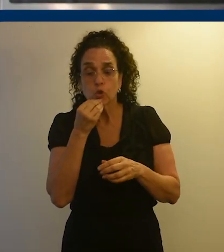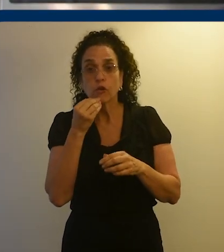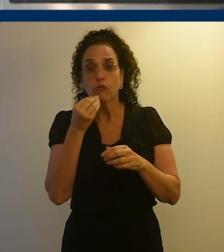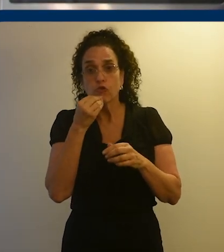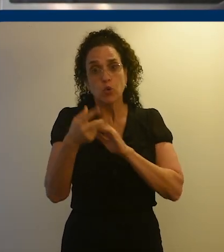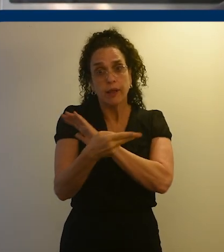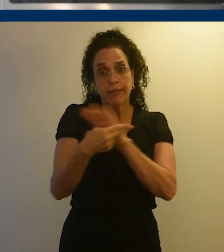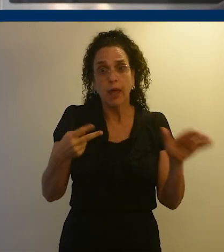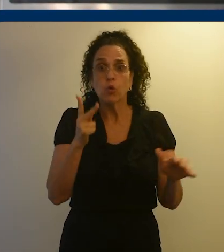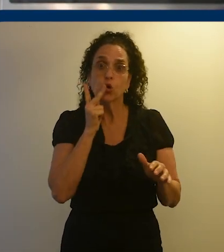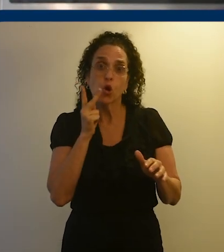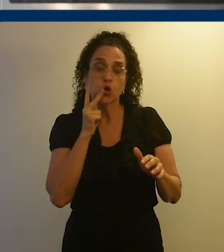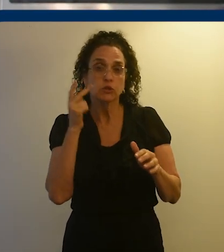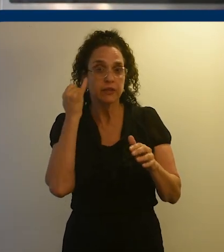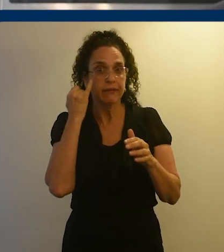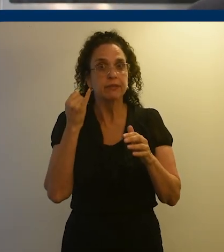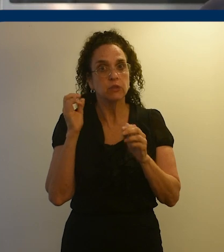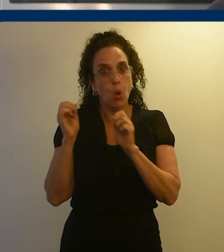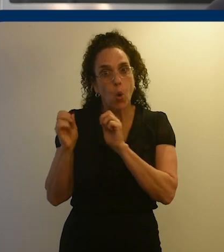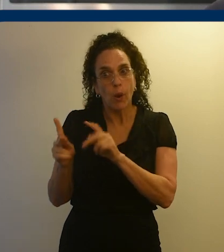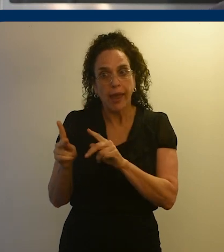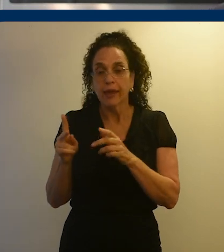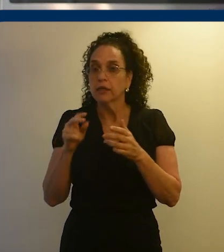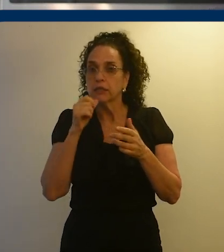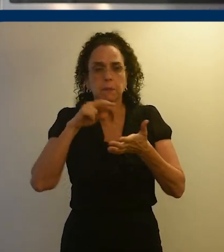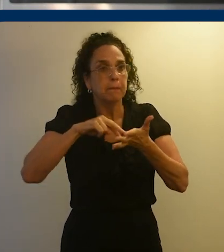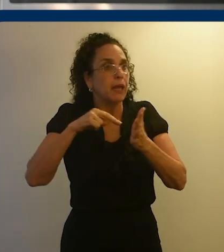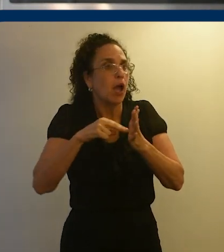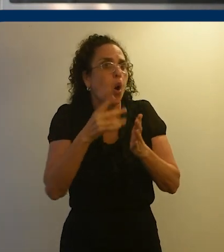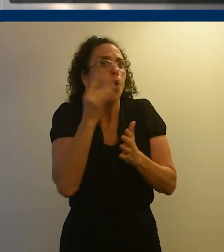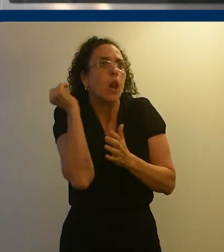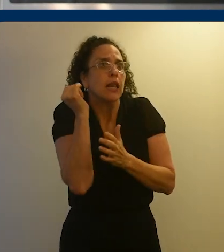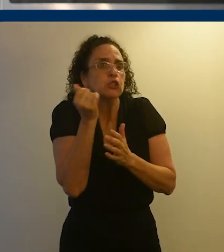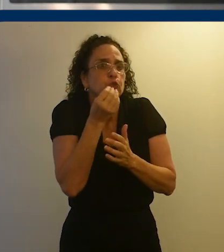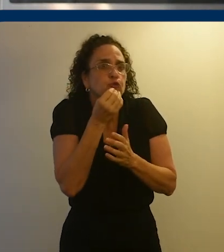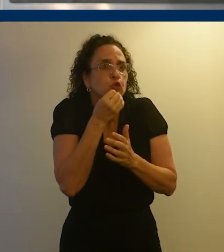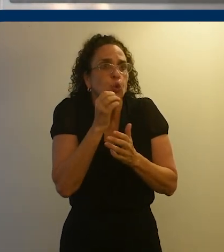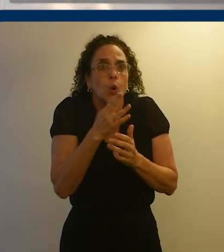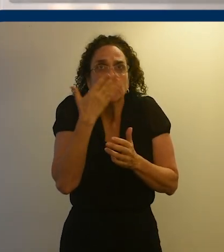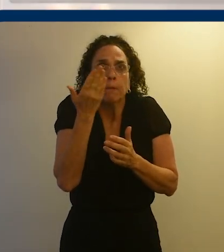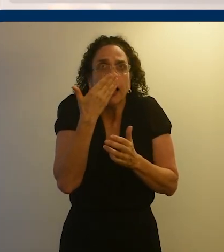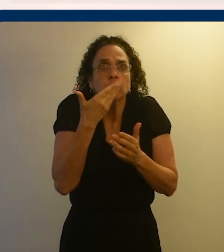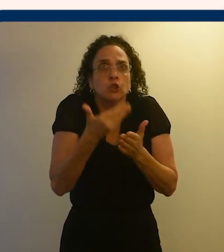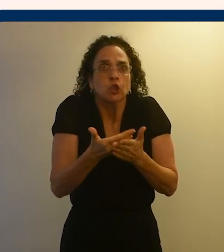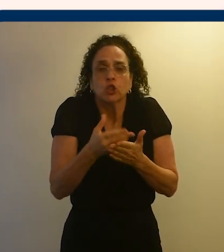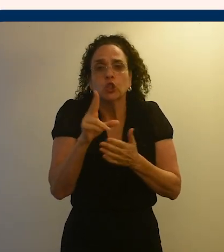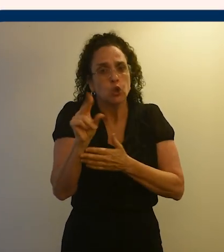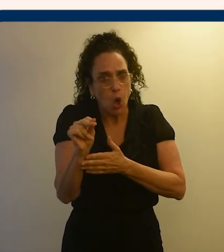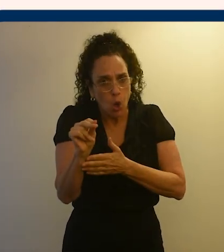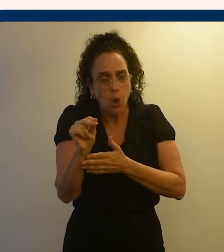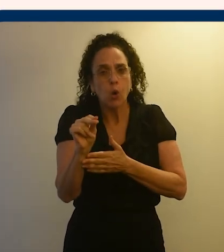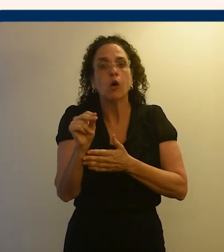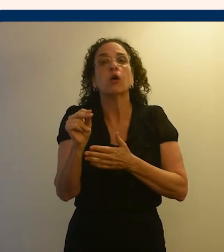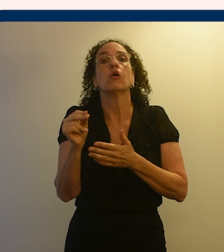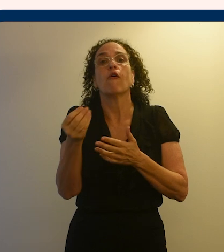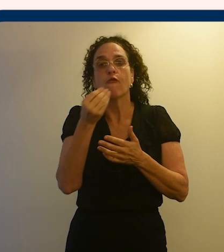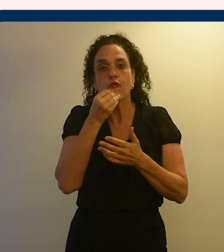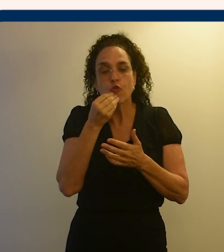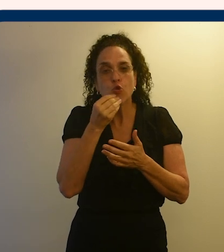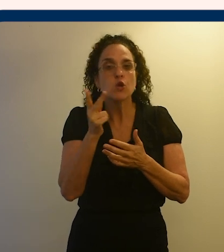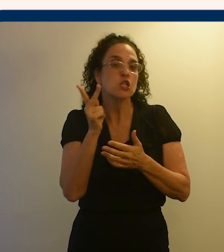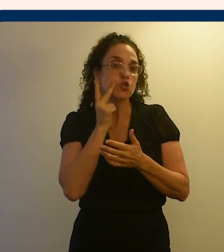is okay. That doesn't mean that it tastes good or smells good. No. The food is kosher when